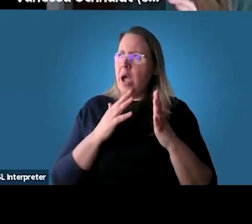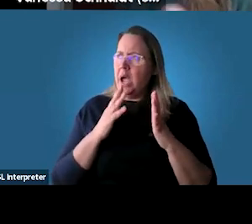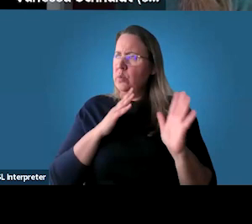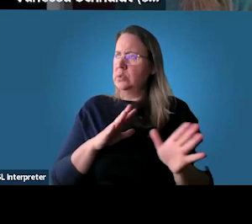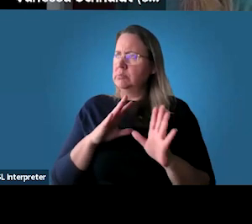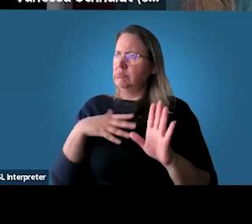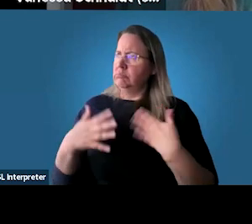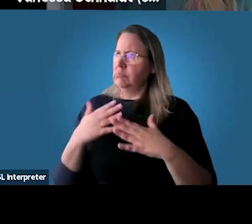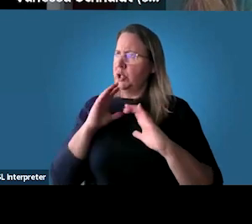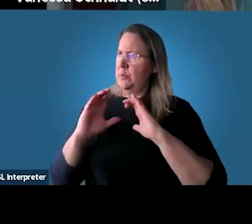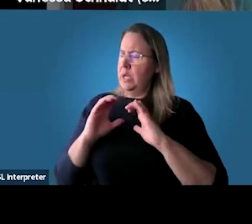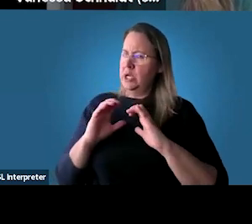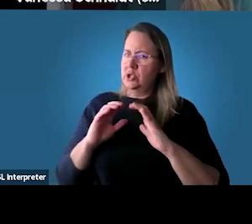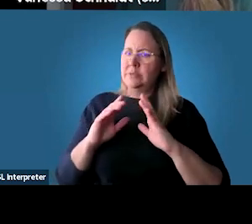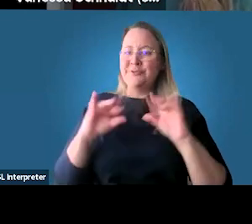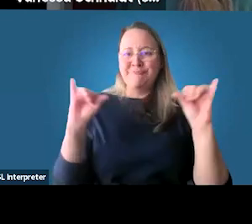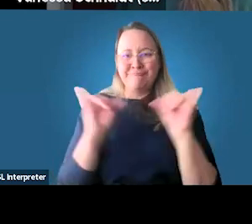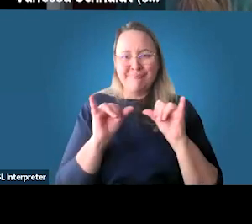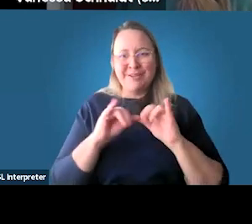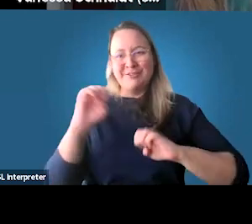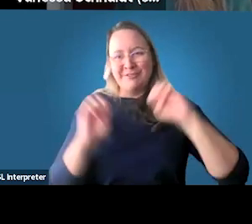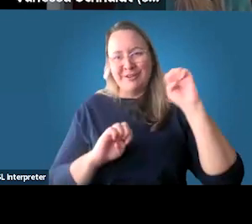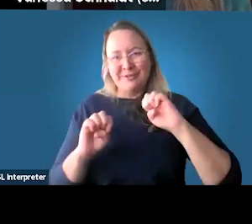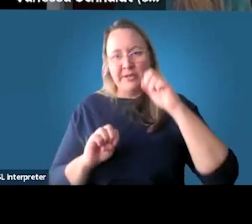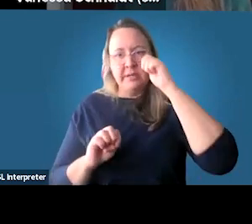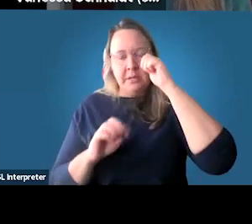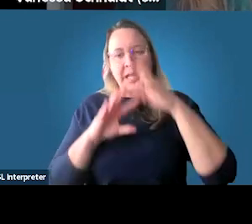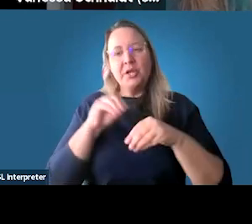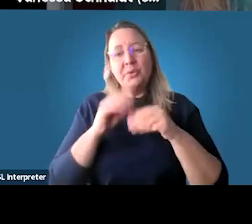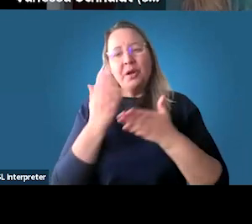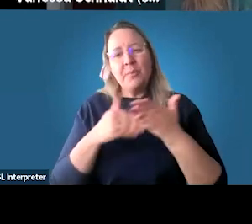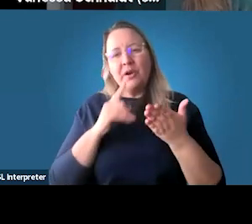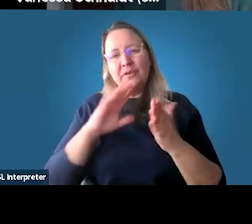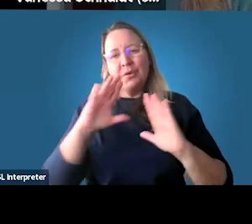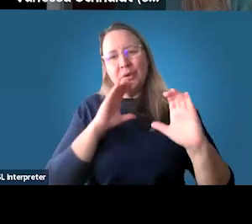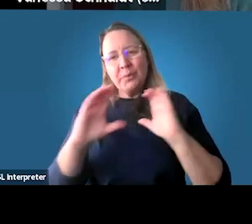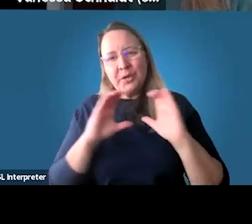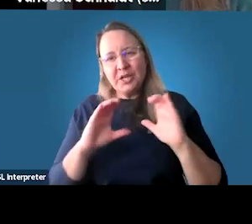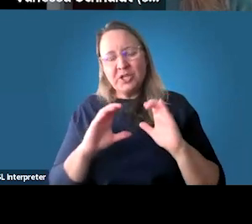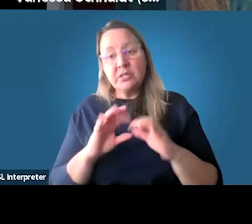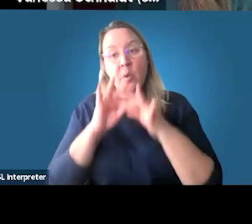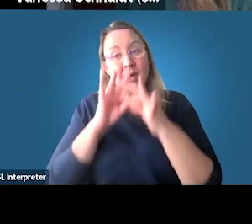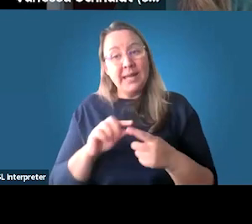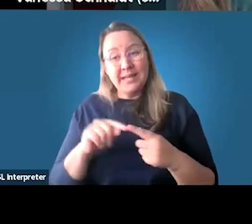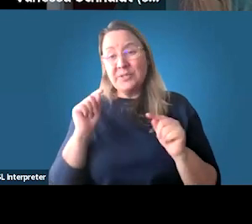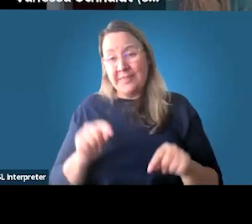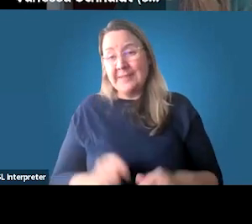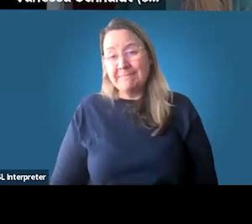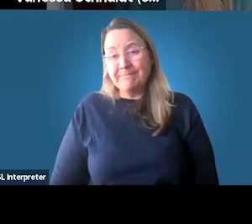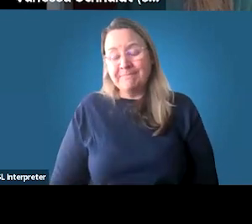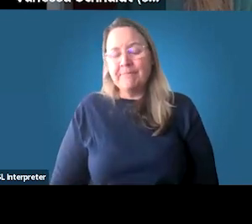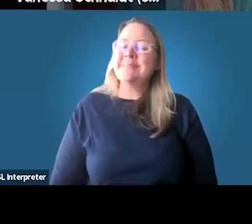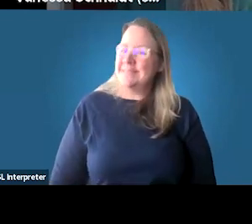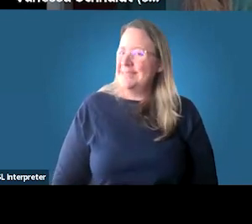tactics to measurement and evaluation. Include a section in your communications plan dedicated to this. I know it